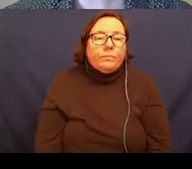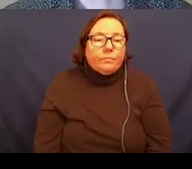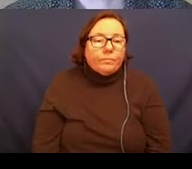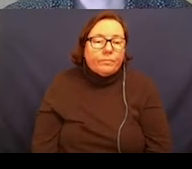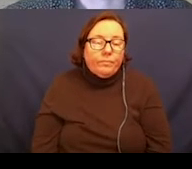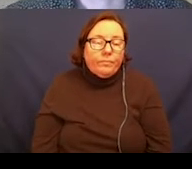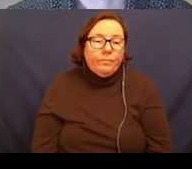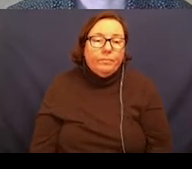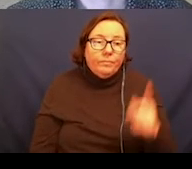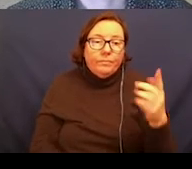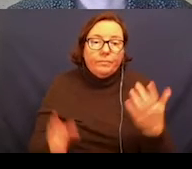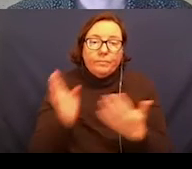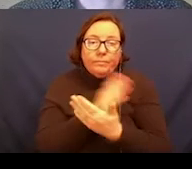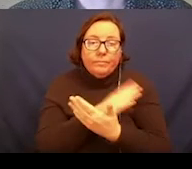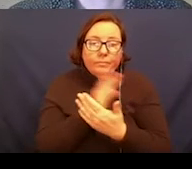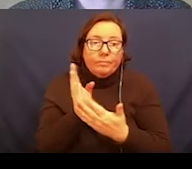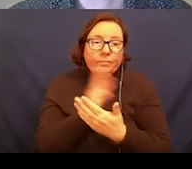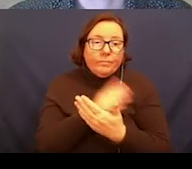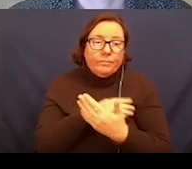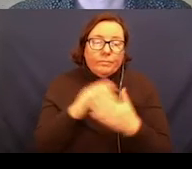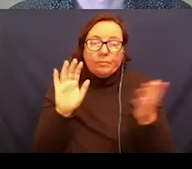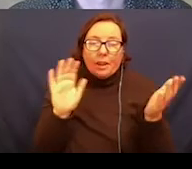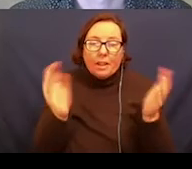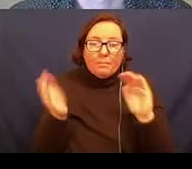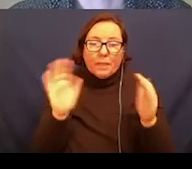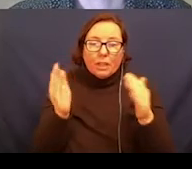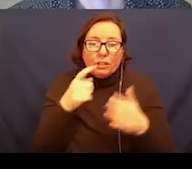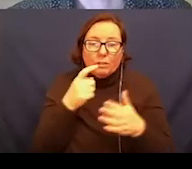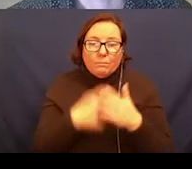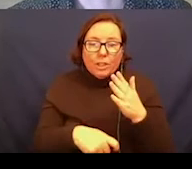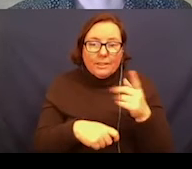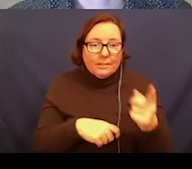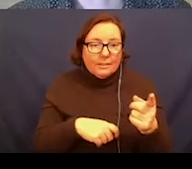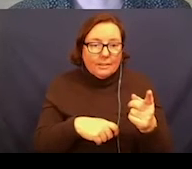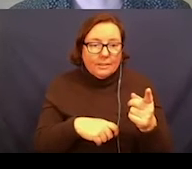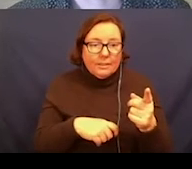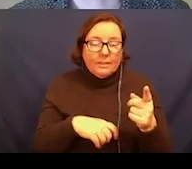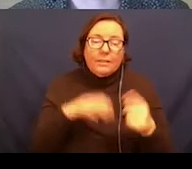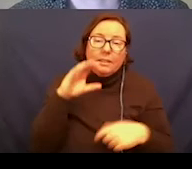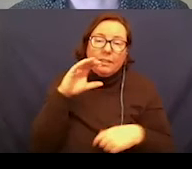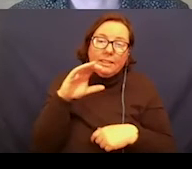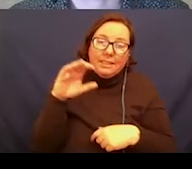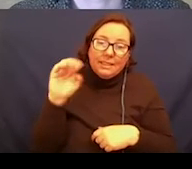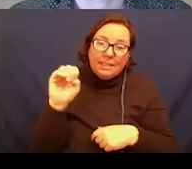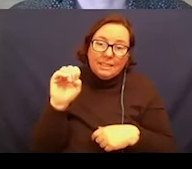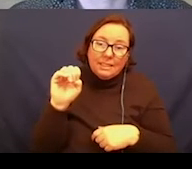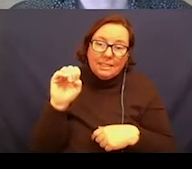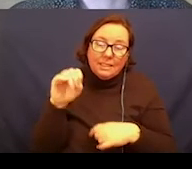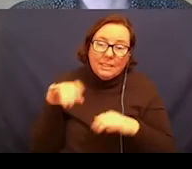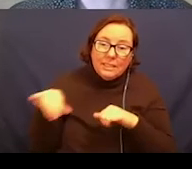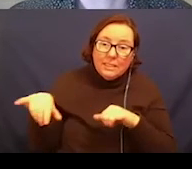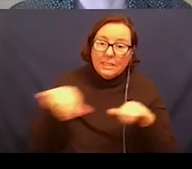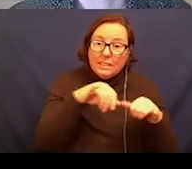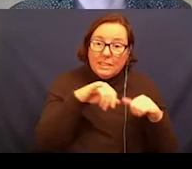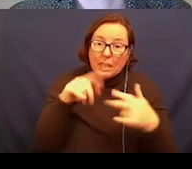On this slide, we want to show a price comparison between the CCE program's standard